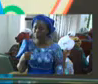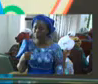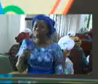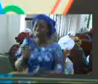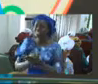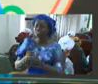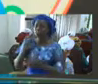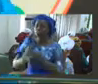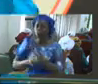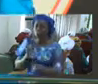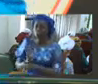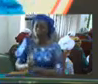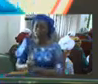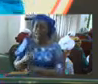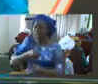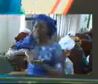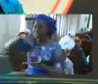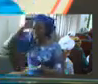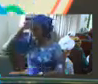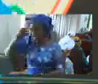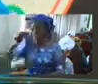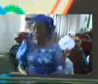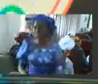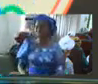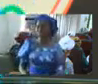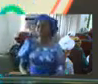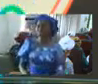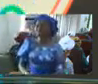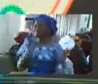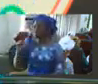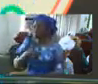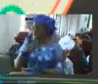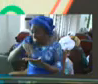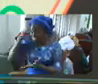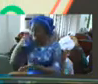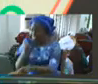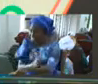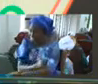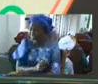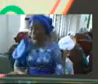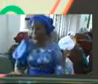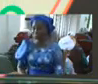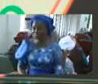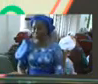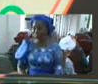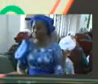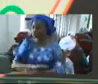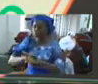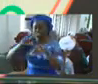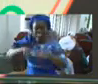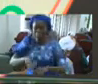learn. That is the one who rules in the affairs of men, not science.